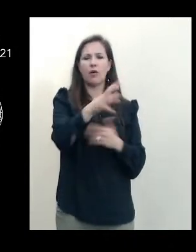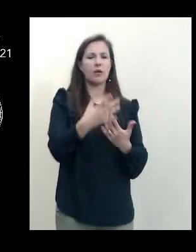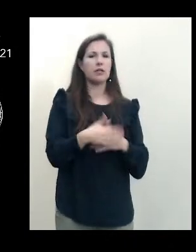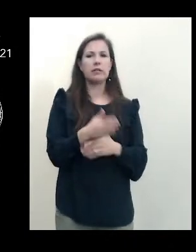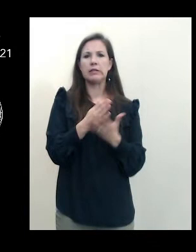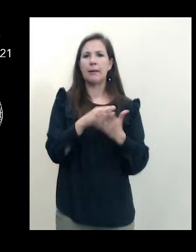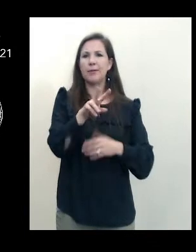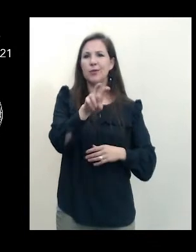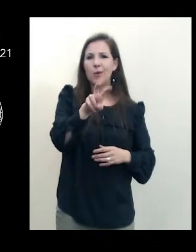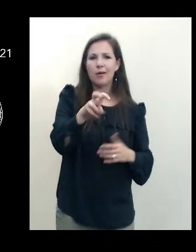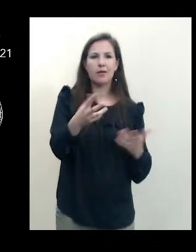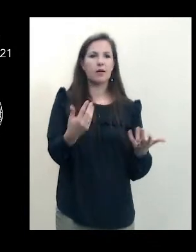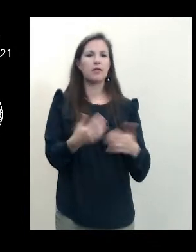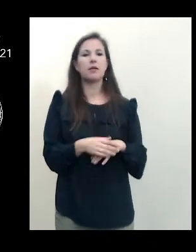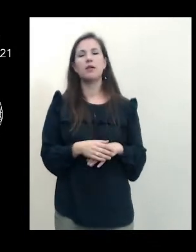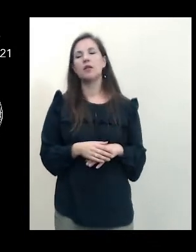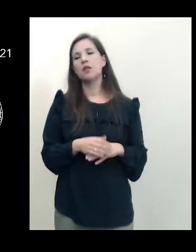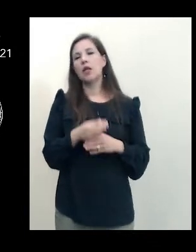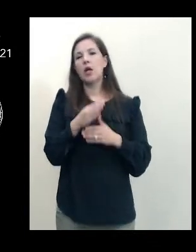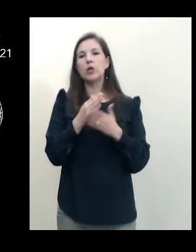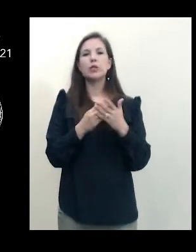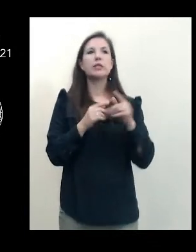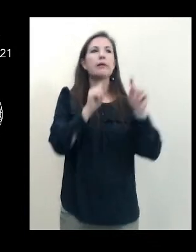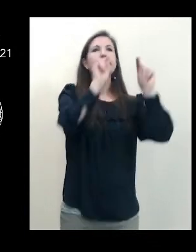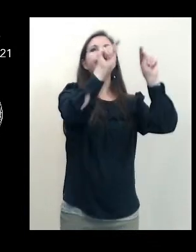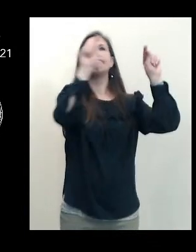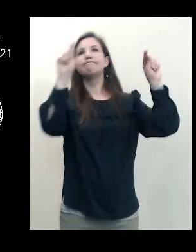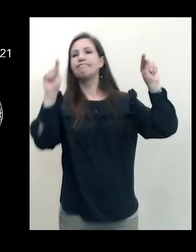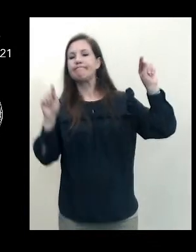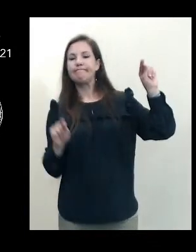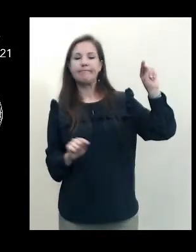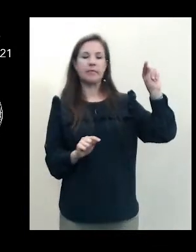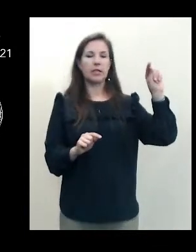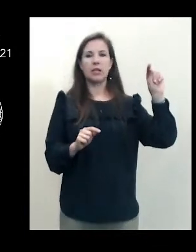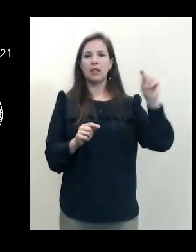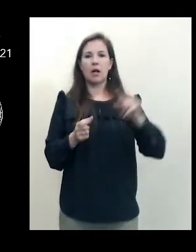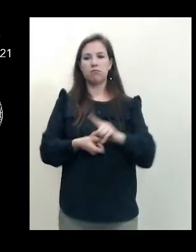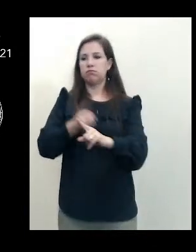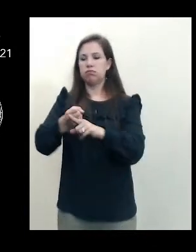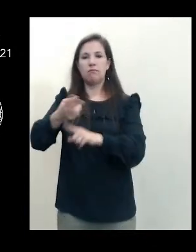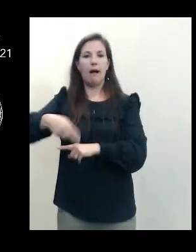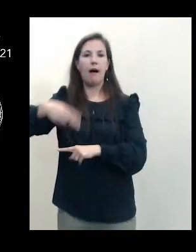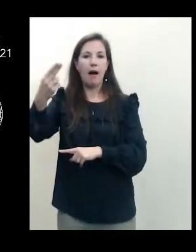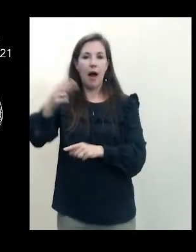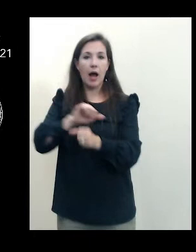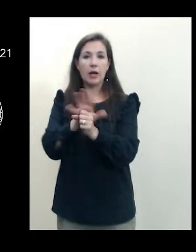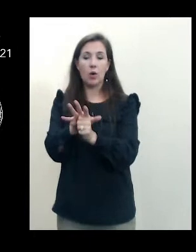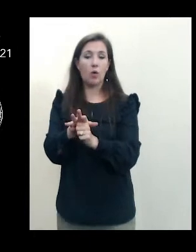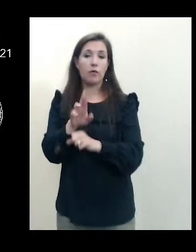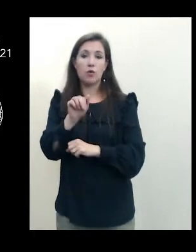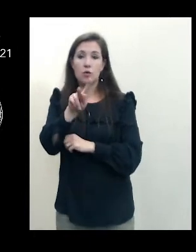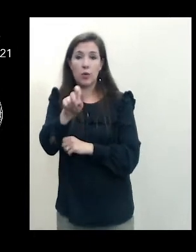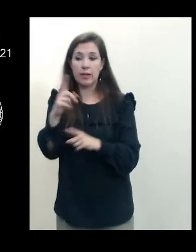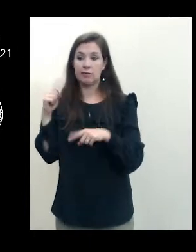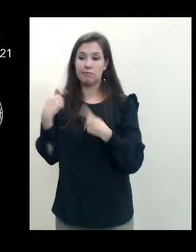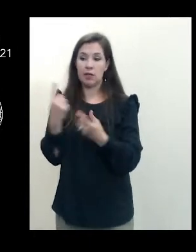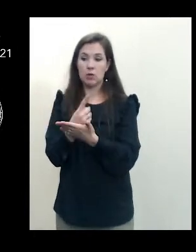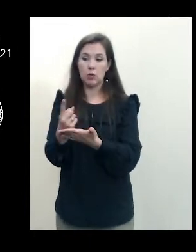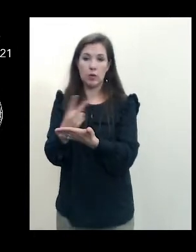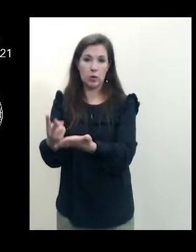in the 200 range. So there are some suburbs and communities that have very high COVID rates in the last week or